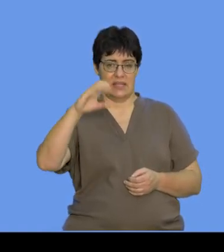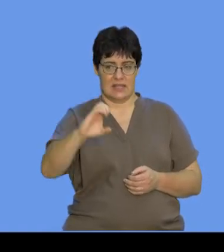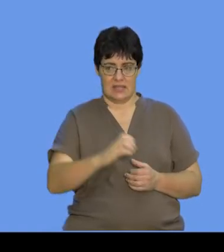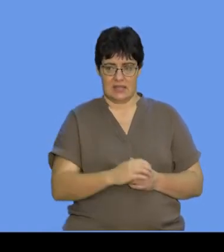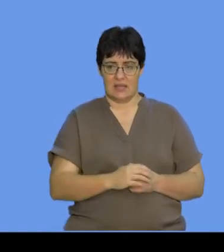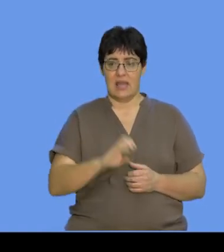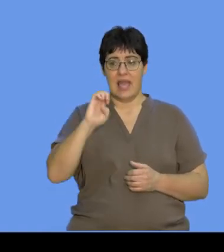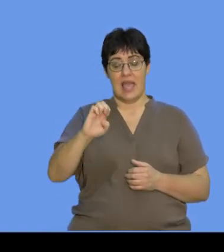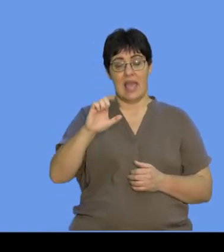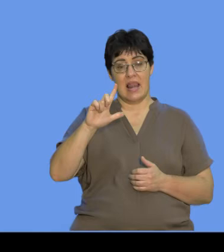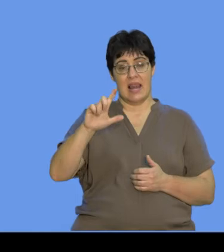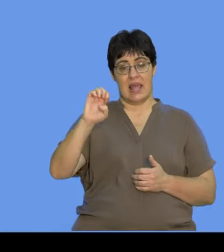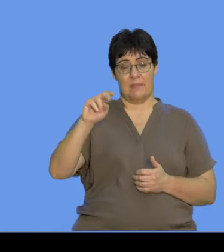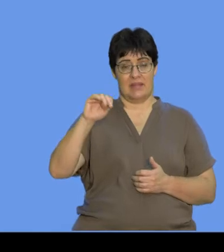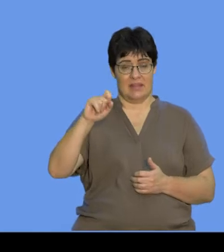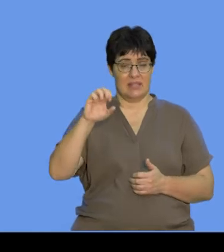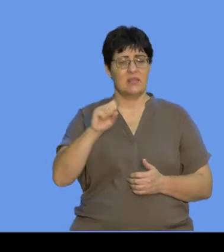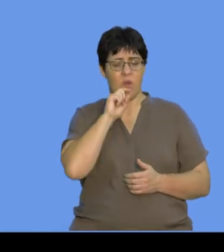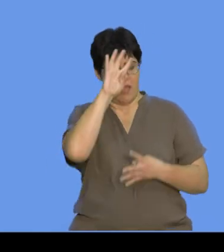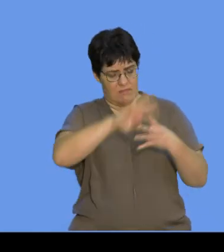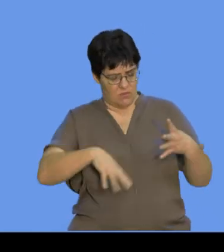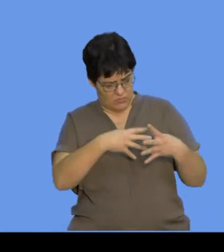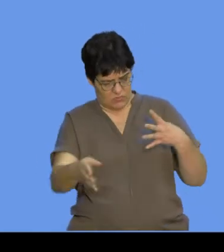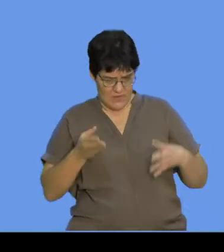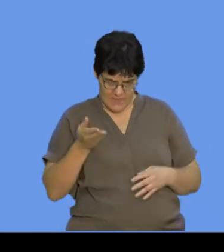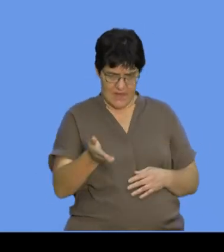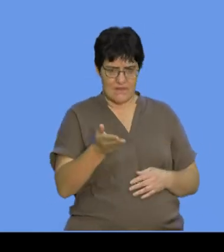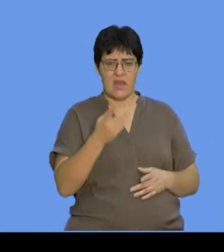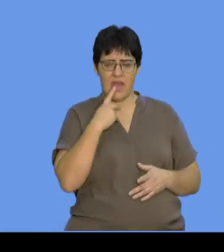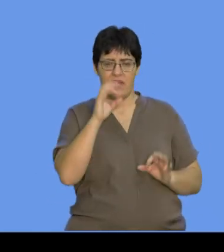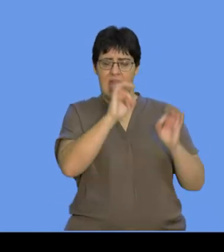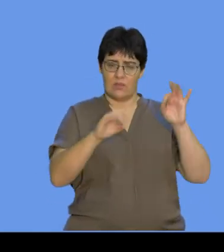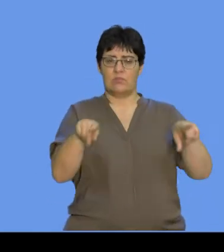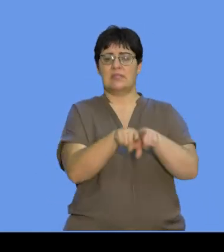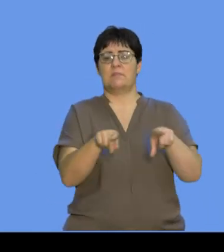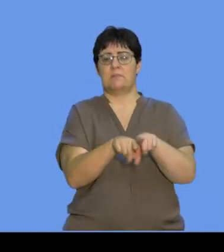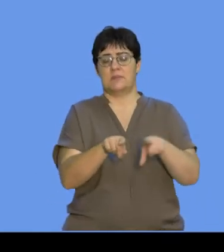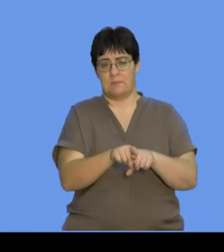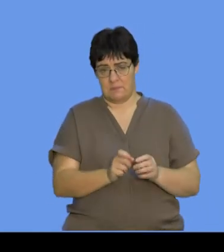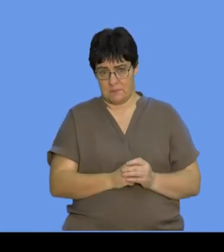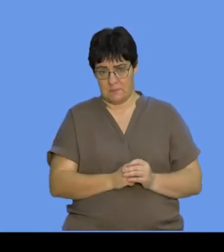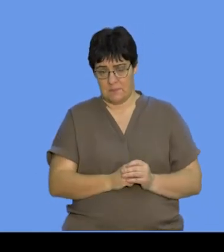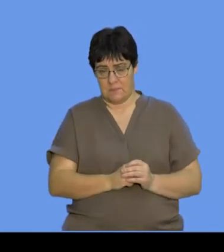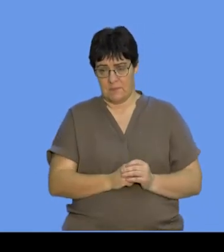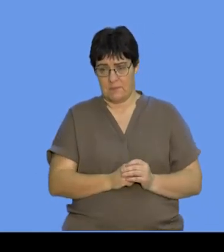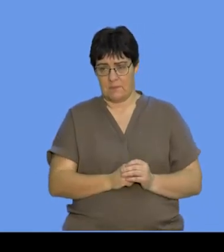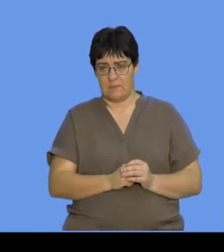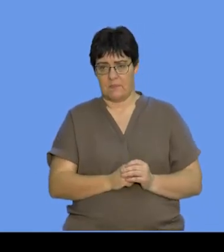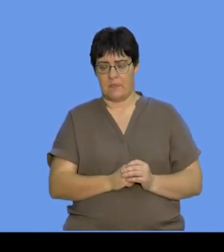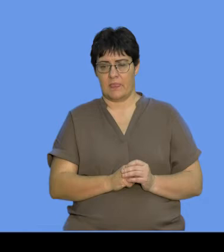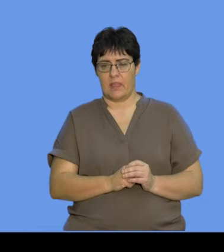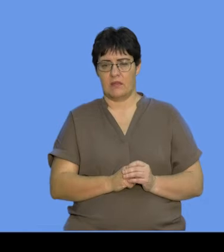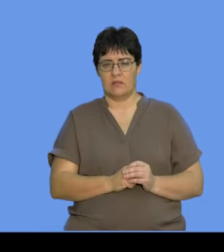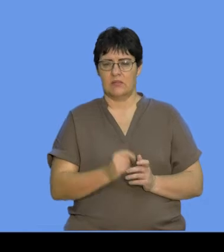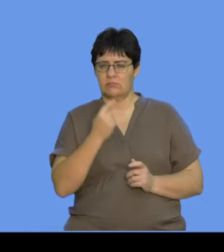elements because they are on the periodic table and they consist of atoms of the same kind, each one of them, okay? And then we've